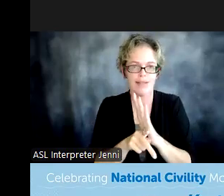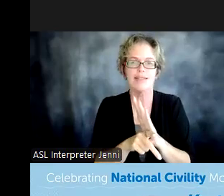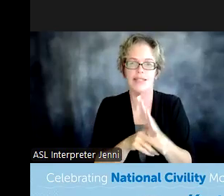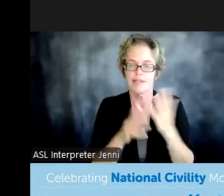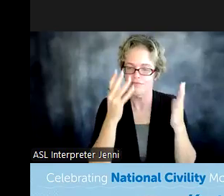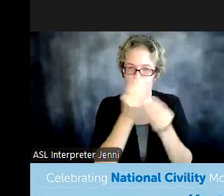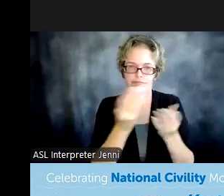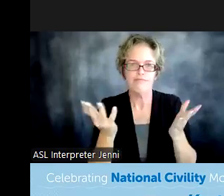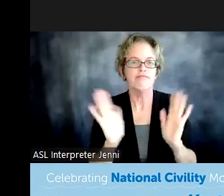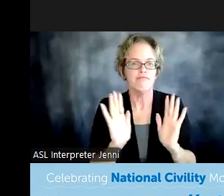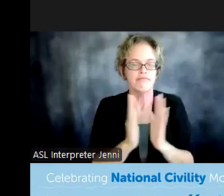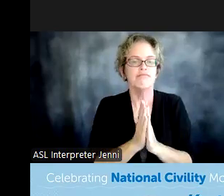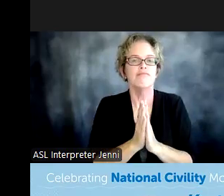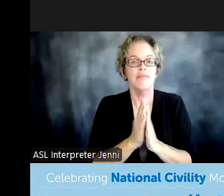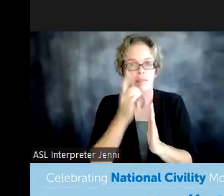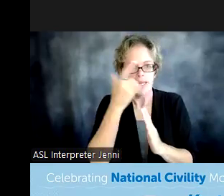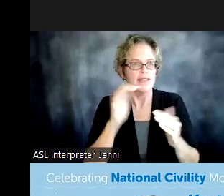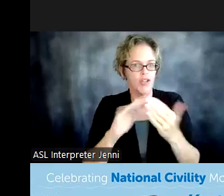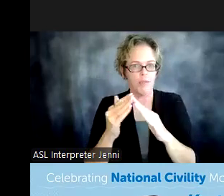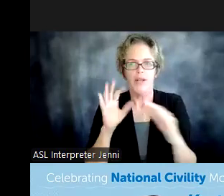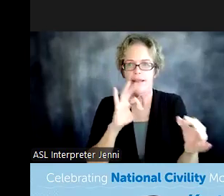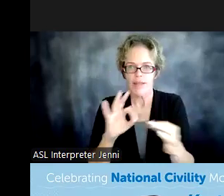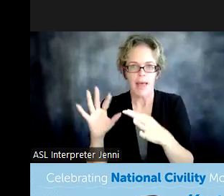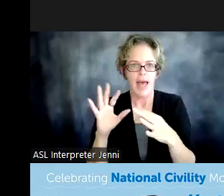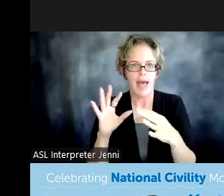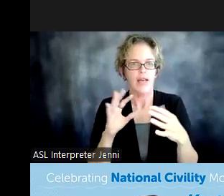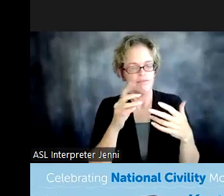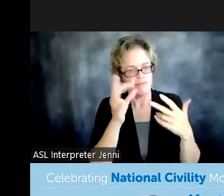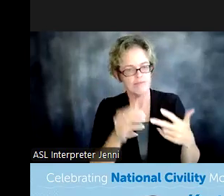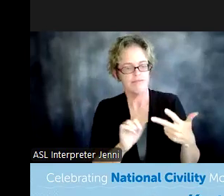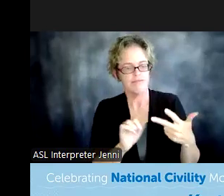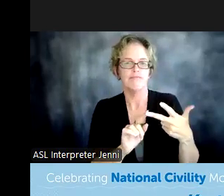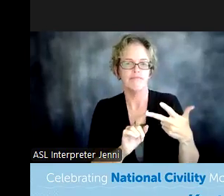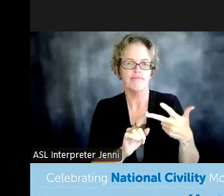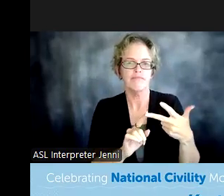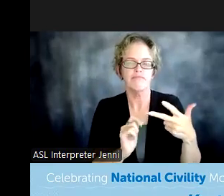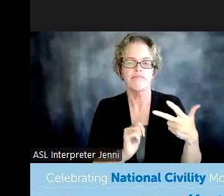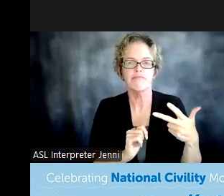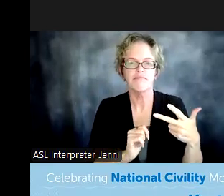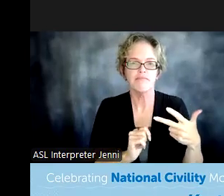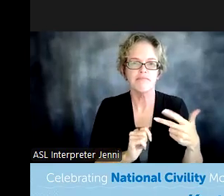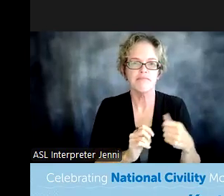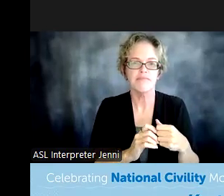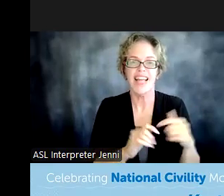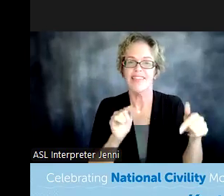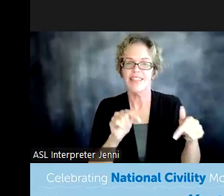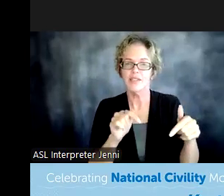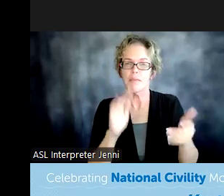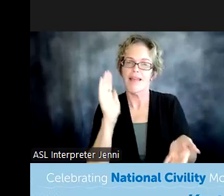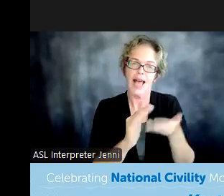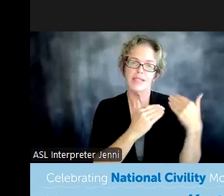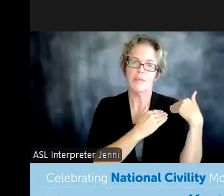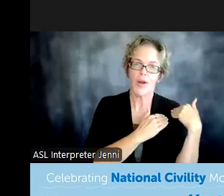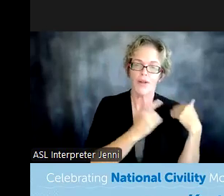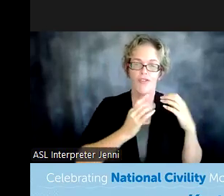was with community feedback through this TCAC committee. This would be less burden on clients